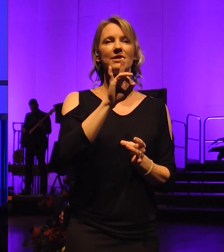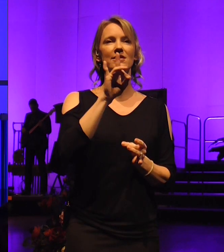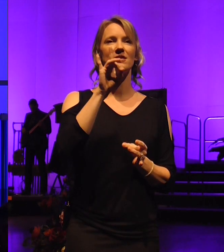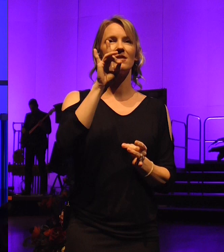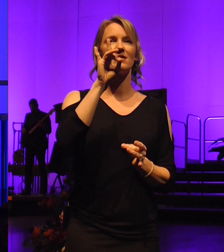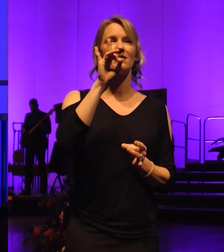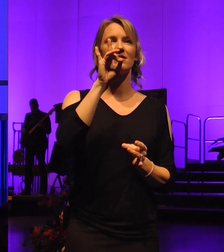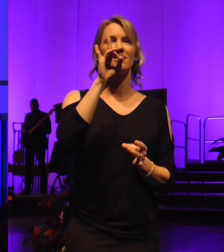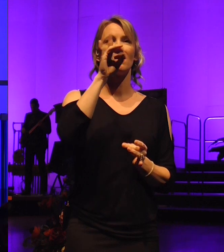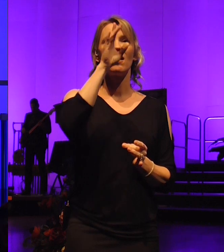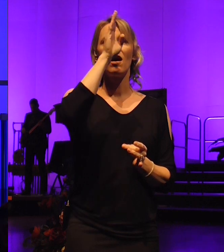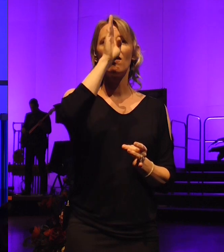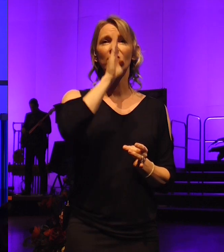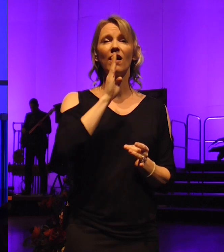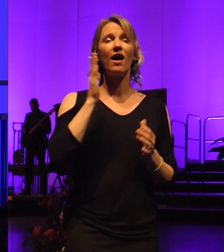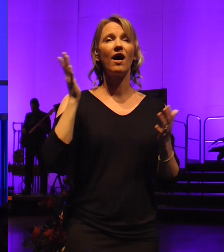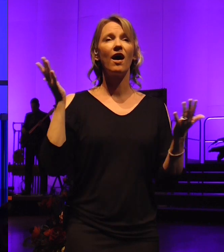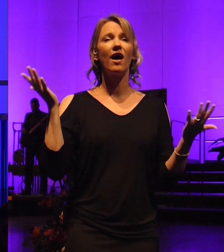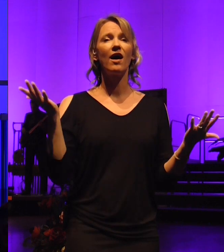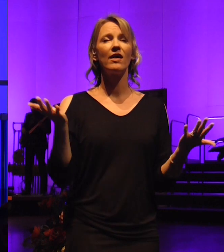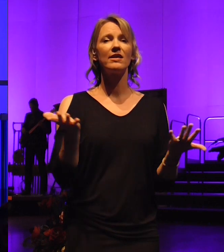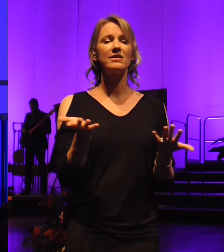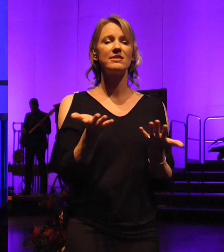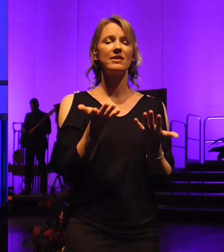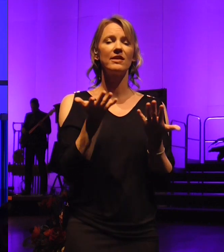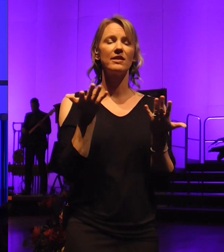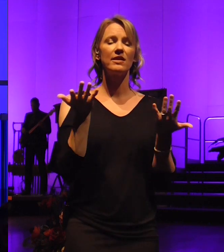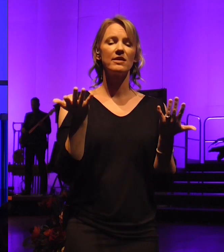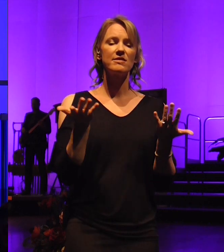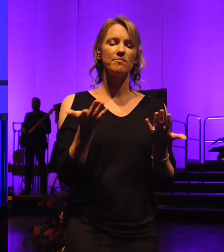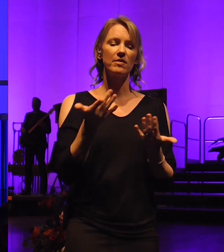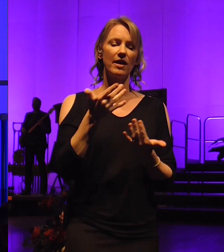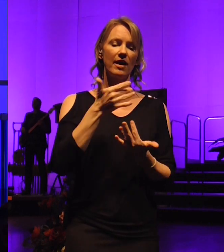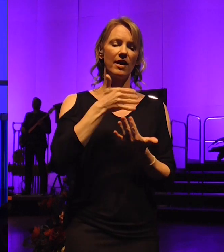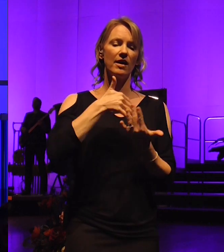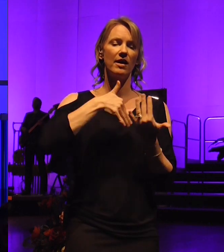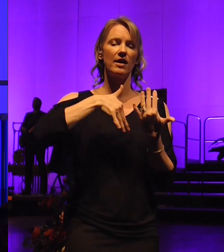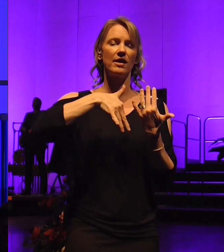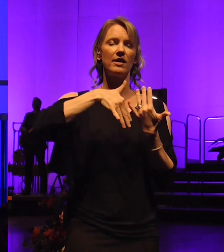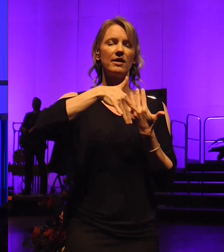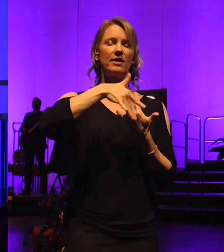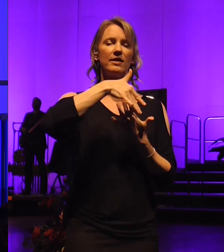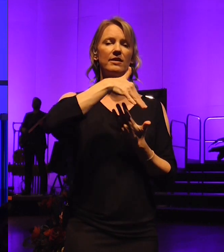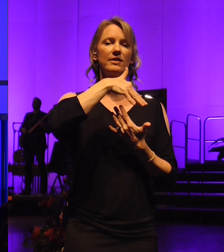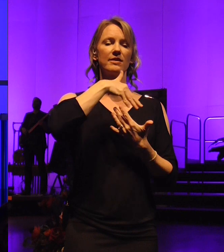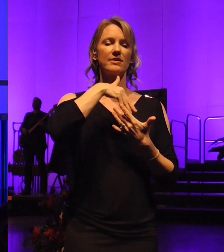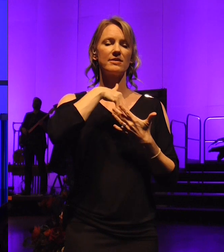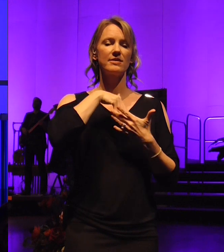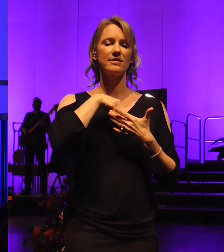Surely the presence of God is in this place.